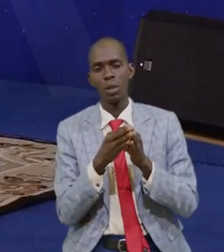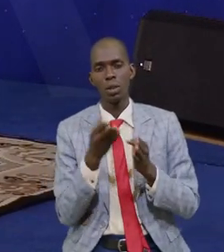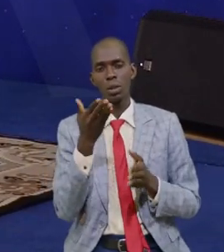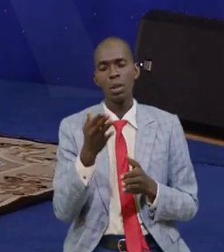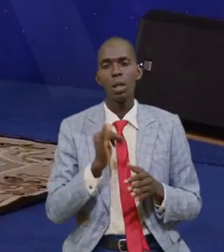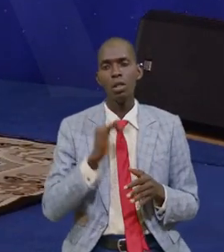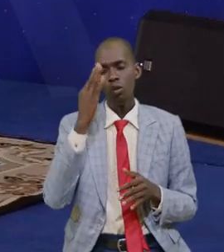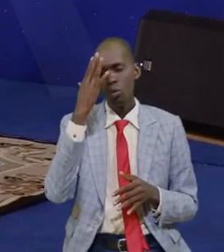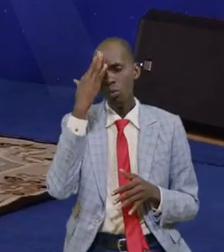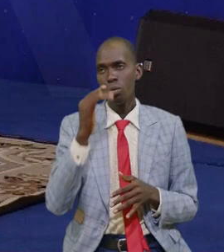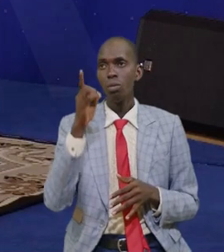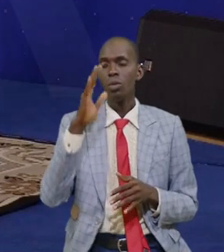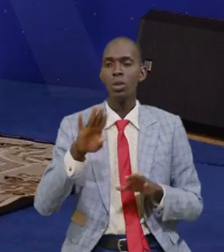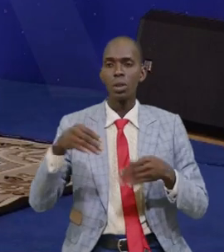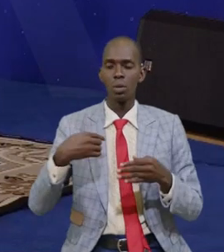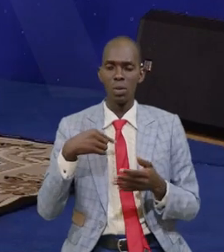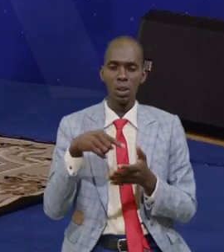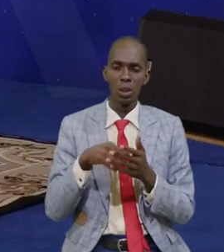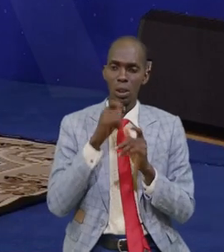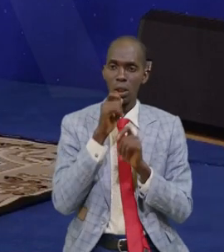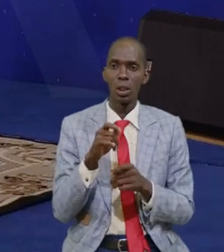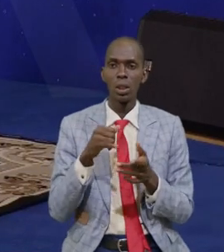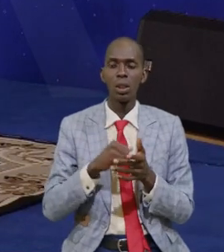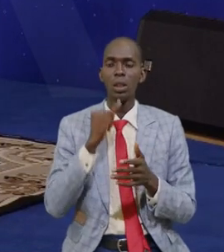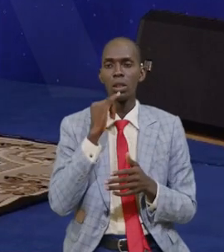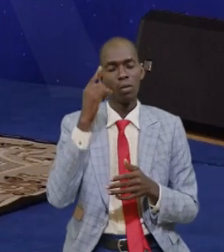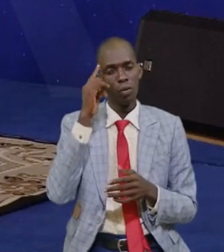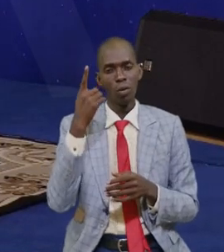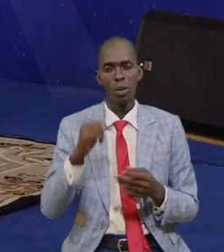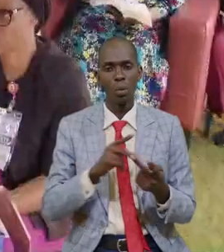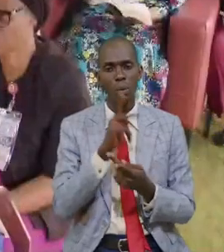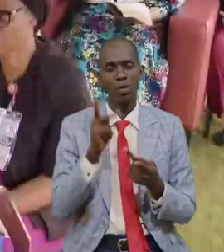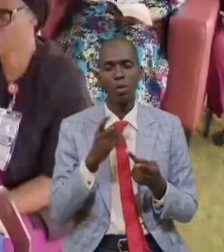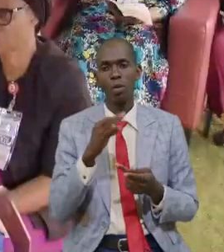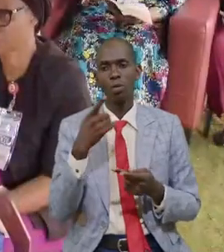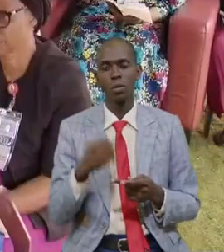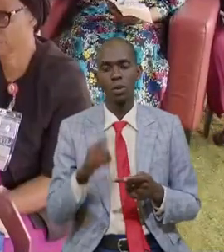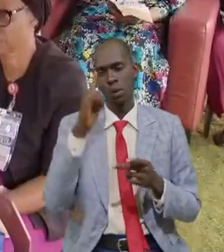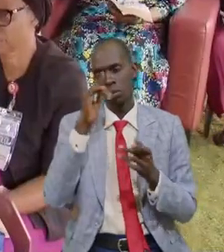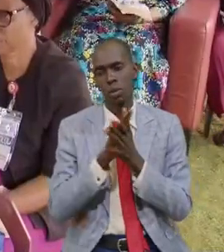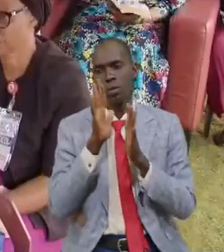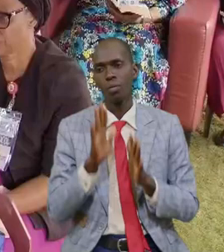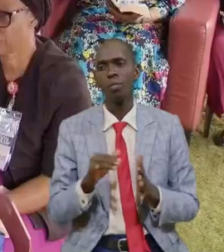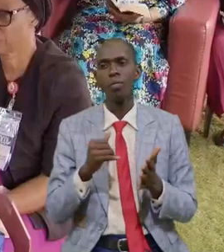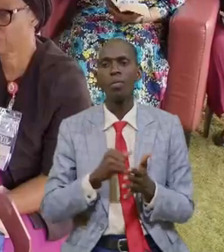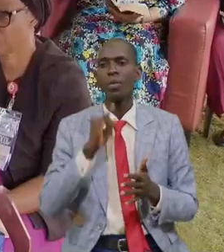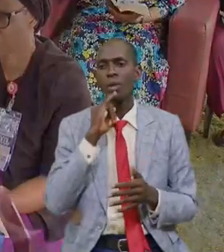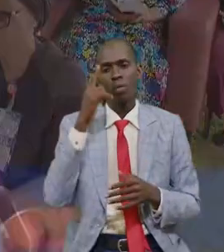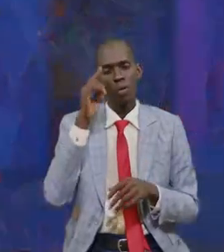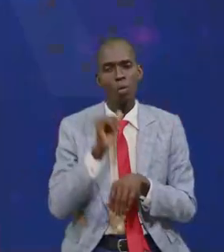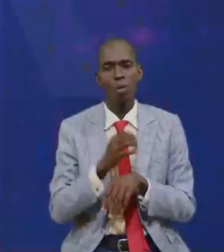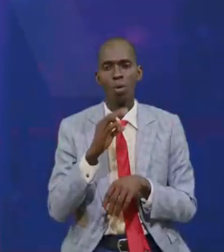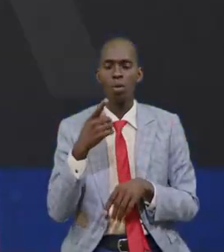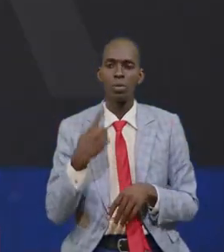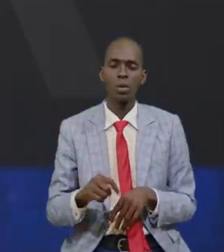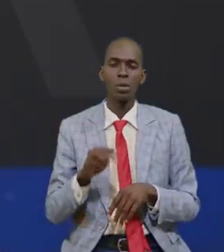God gave me this gift. It's for the perfecting of the saints. It's for the work of the ministry. It's for